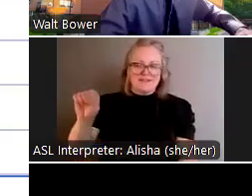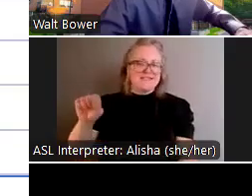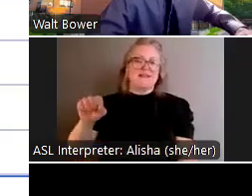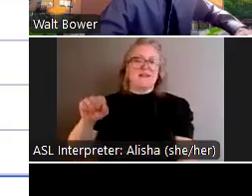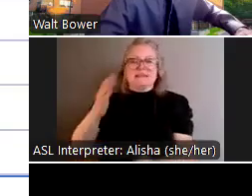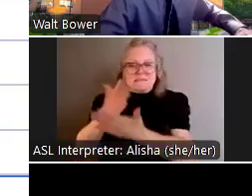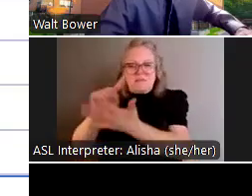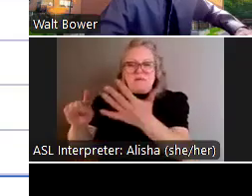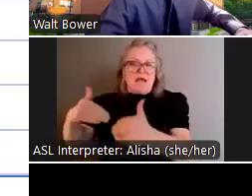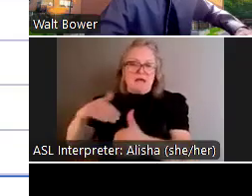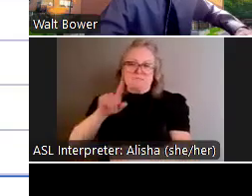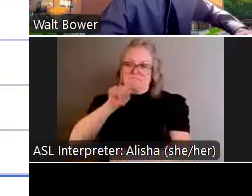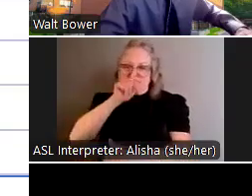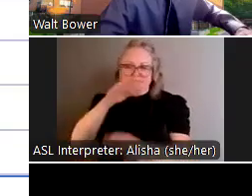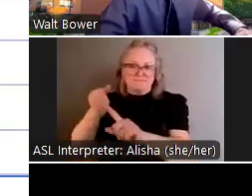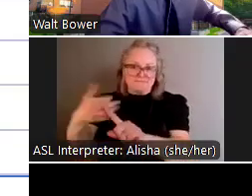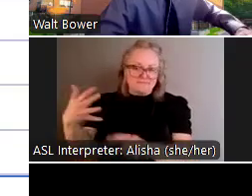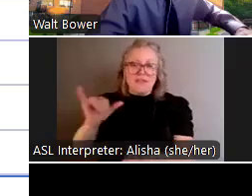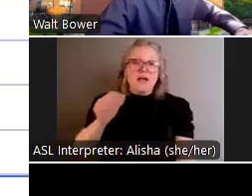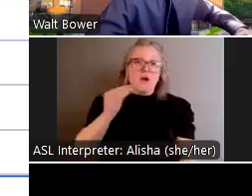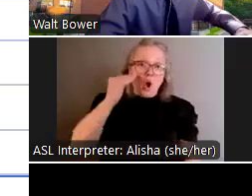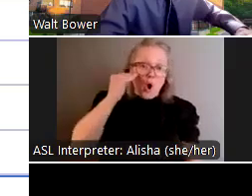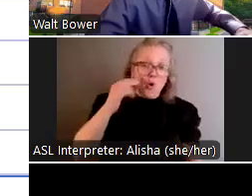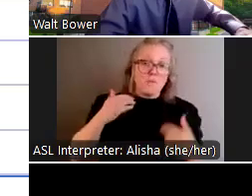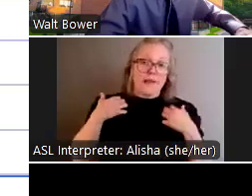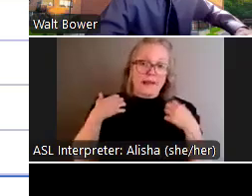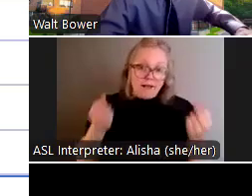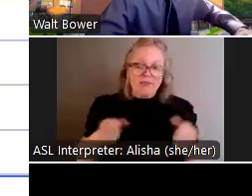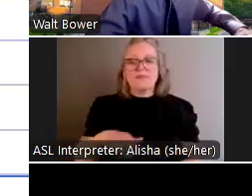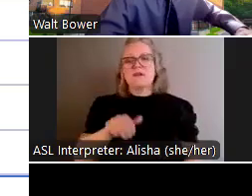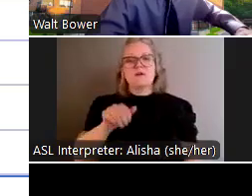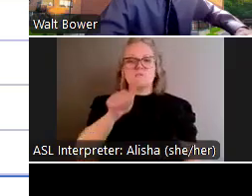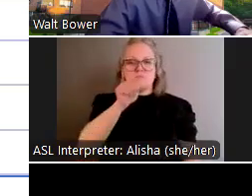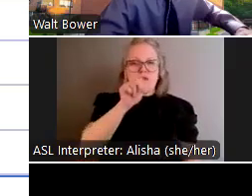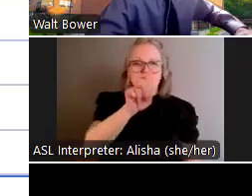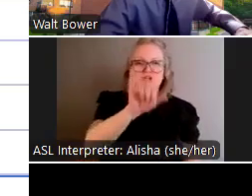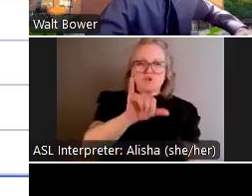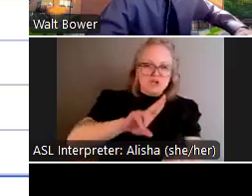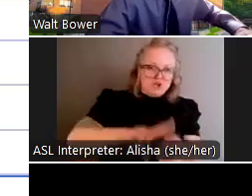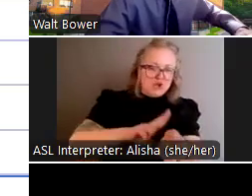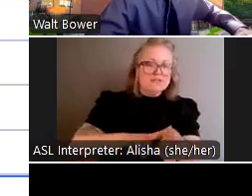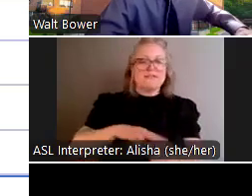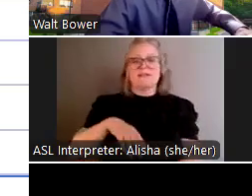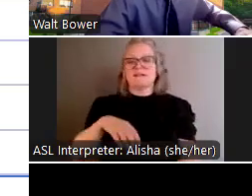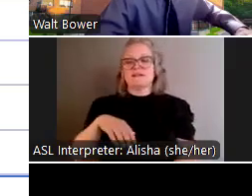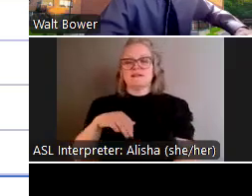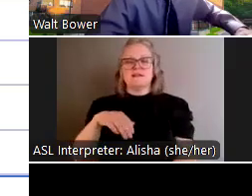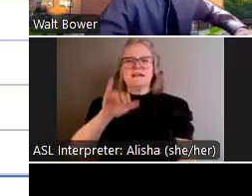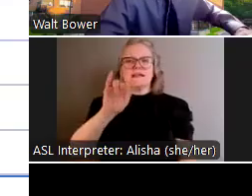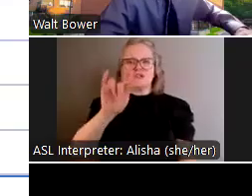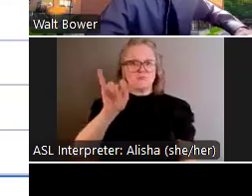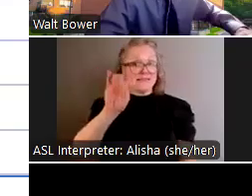today, such as home health, private duty nursing, intermediate care facilities, nursing